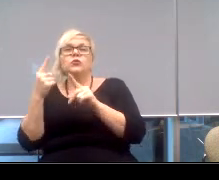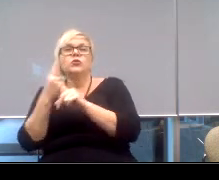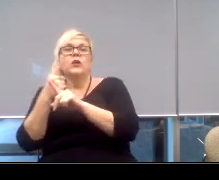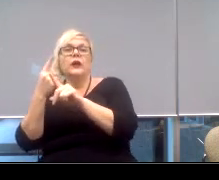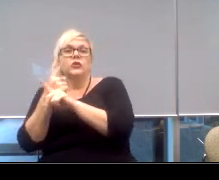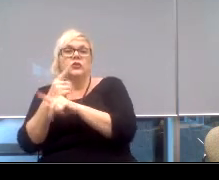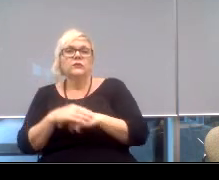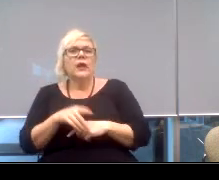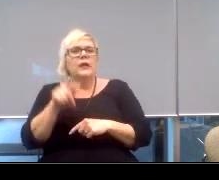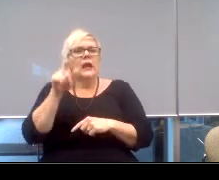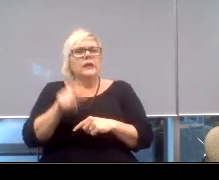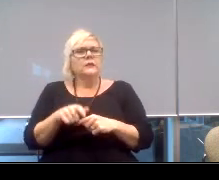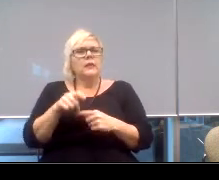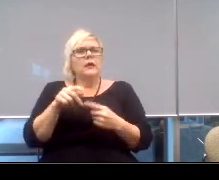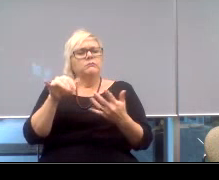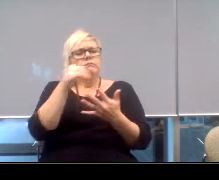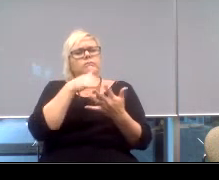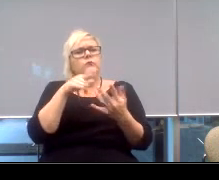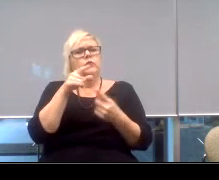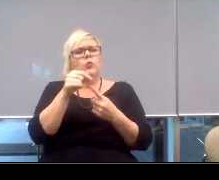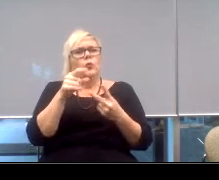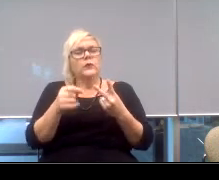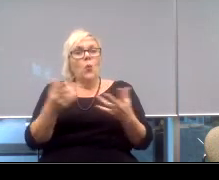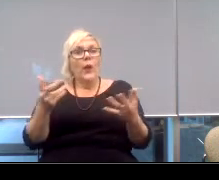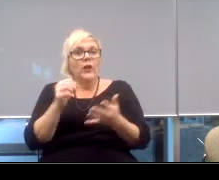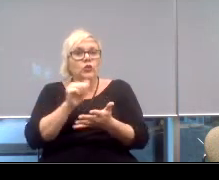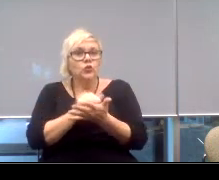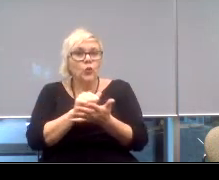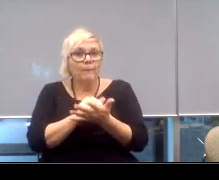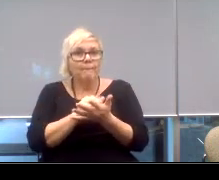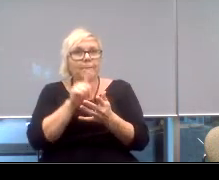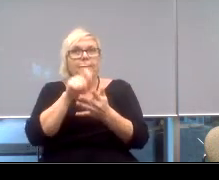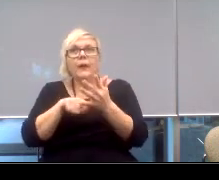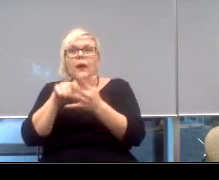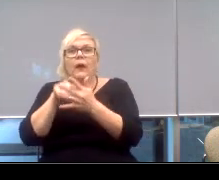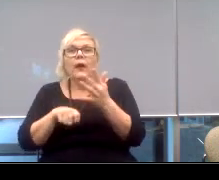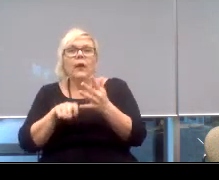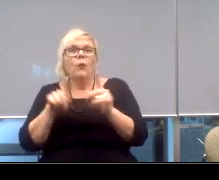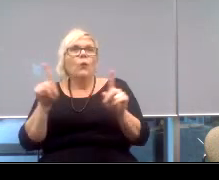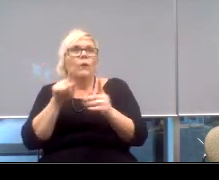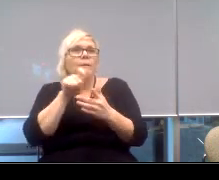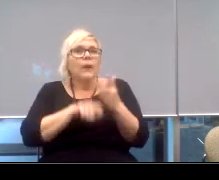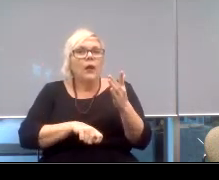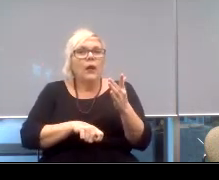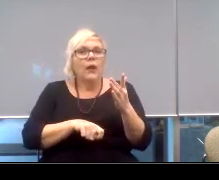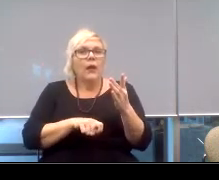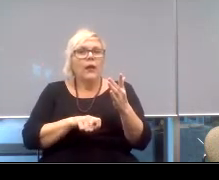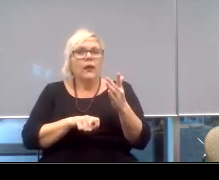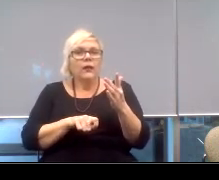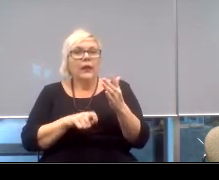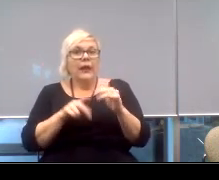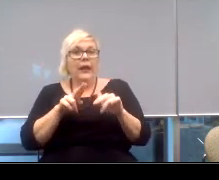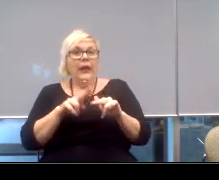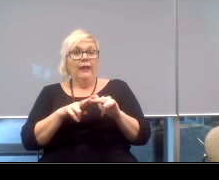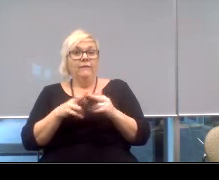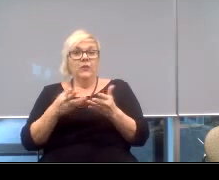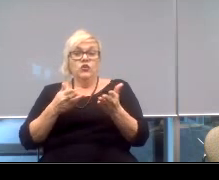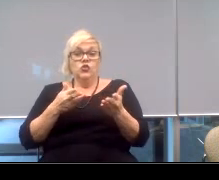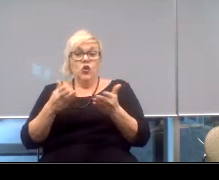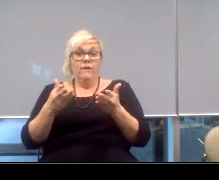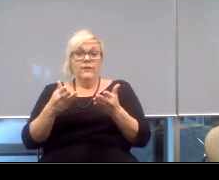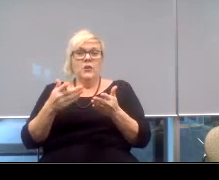Customers now have a choice about where they shop, how they shop, and what goods and services they shop for. If the service that is